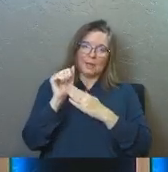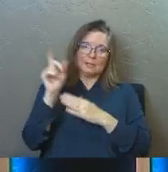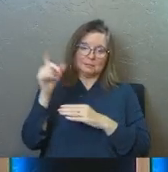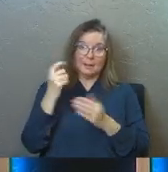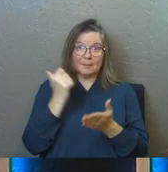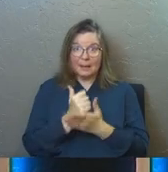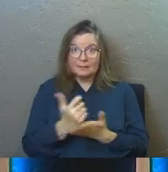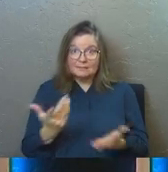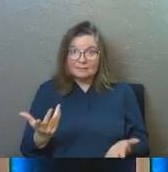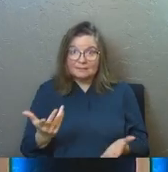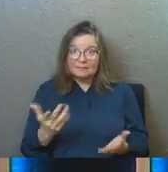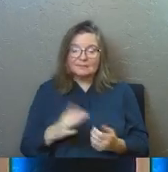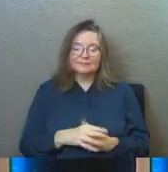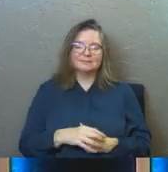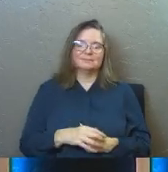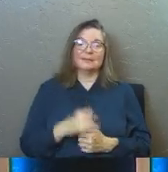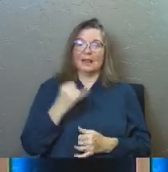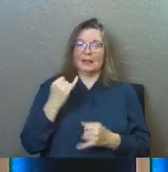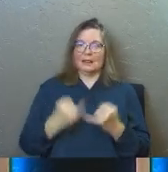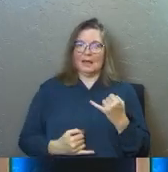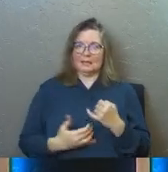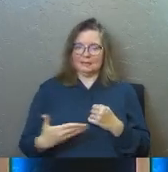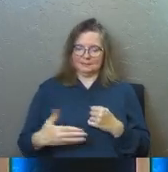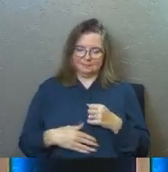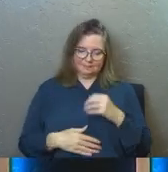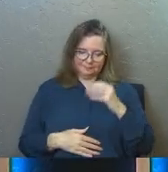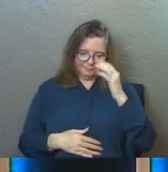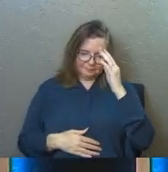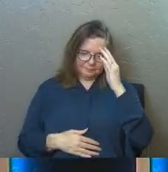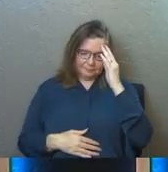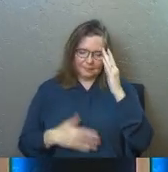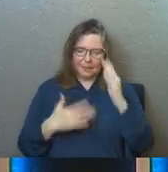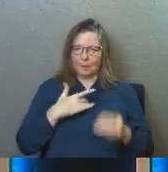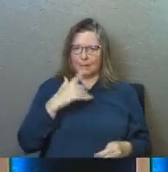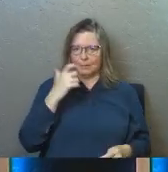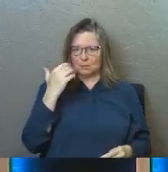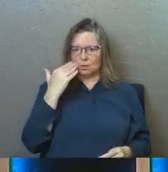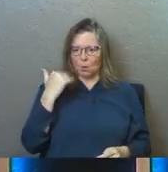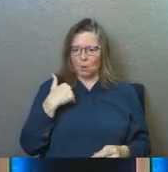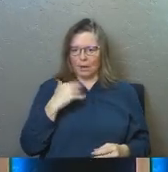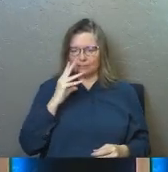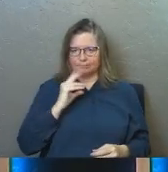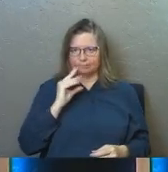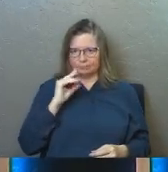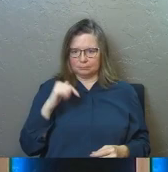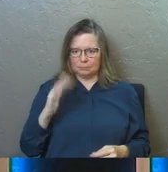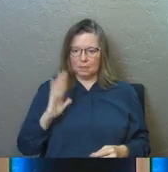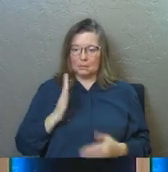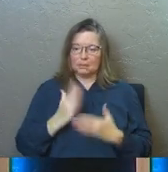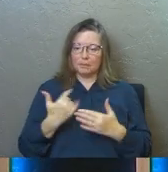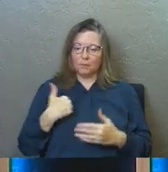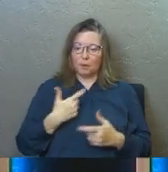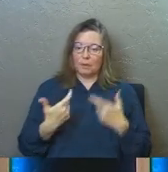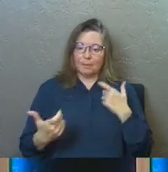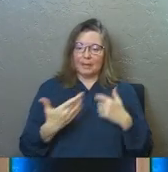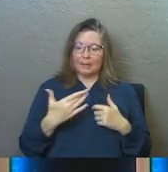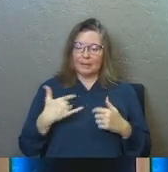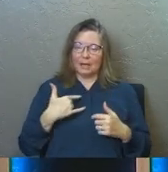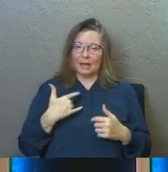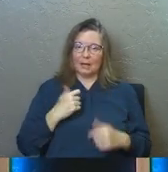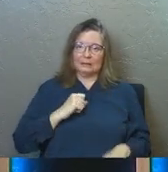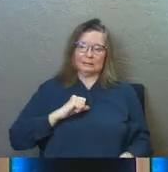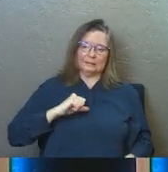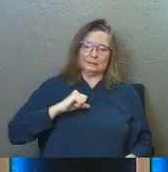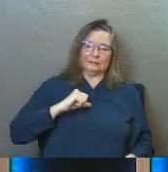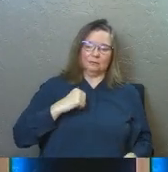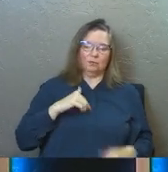guidance. Amen? Last thing, and this was just on my heart because I know I've been in this spot, is some of us, one of the biggest things that's holding